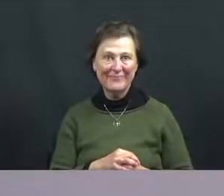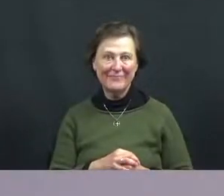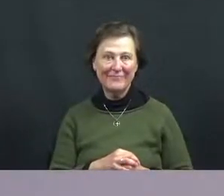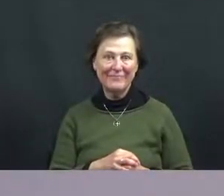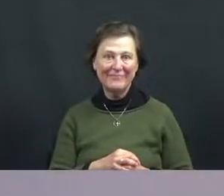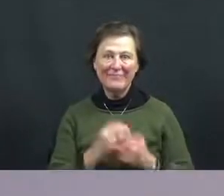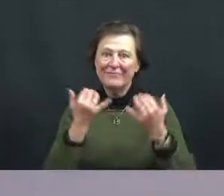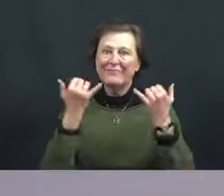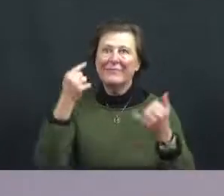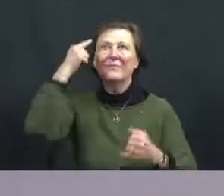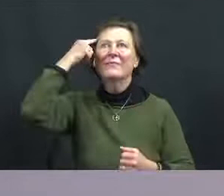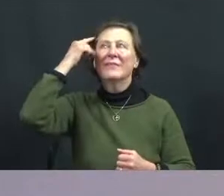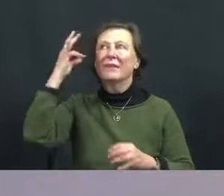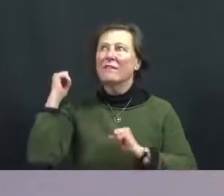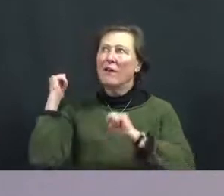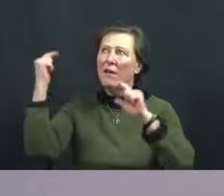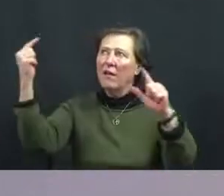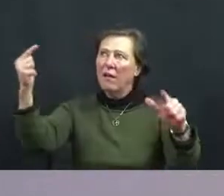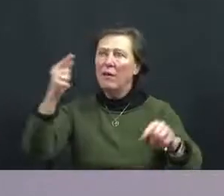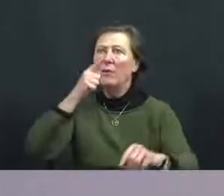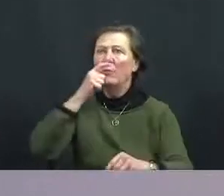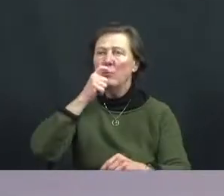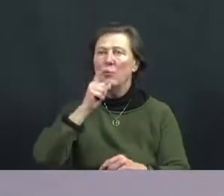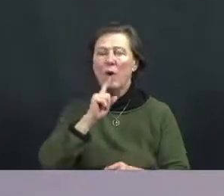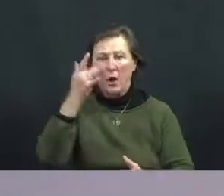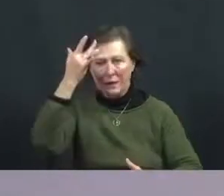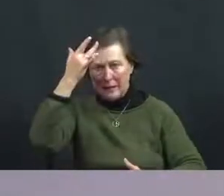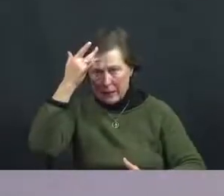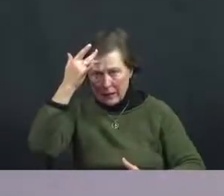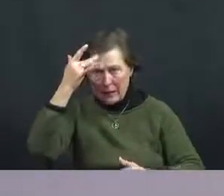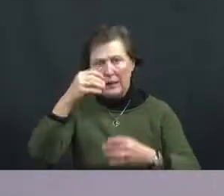Let us think now of all who are ill in our country,